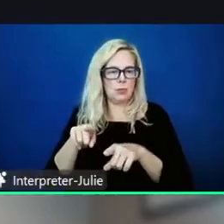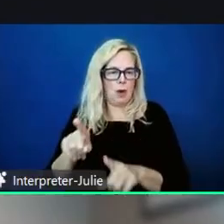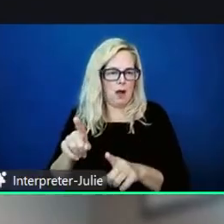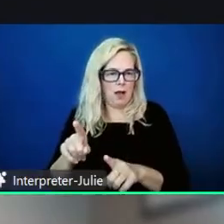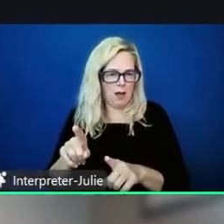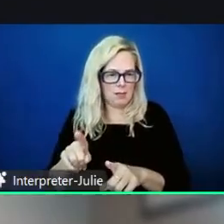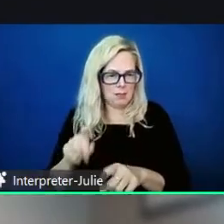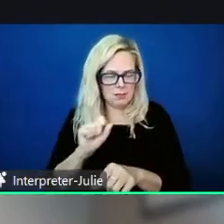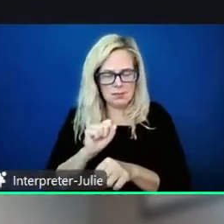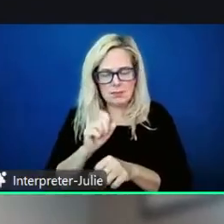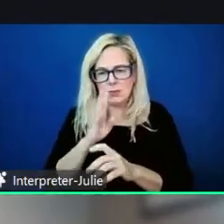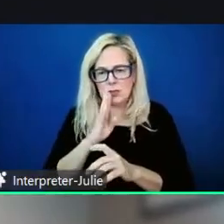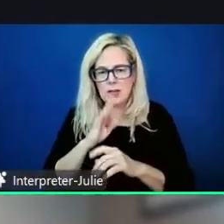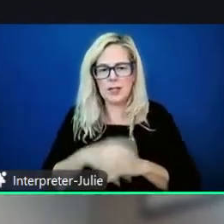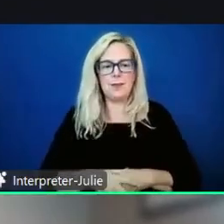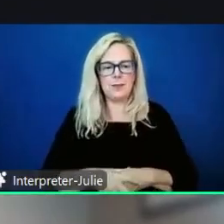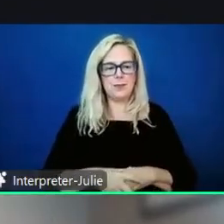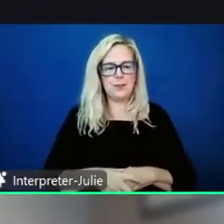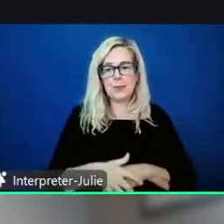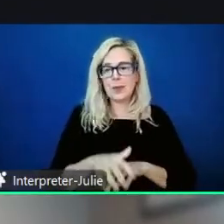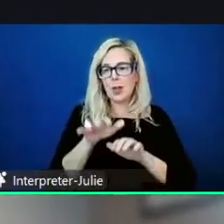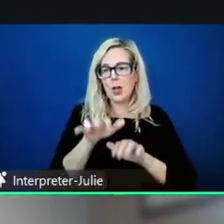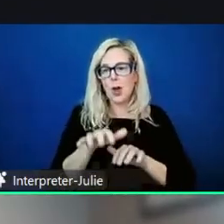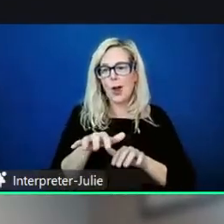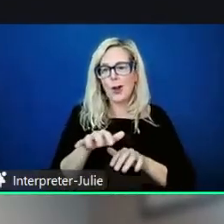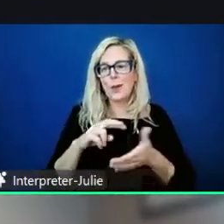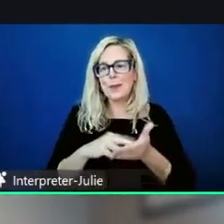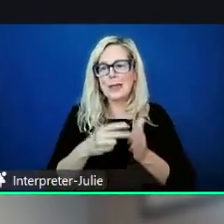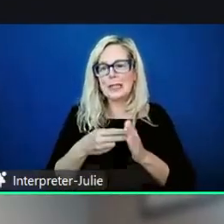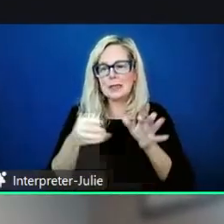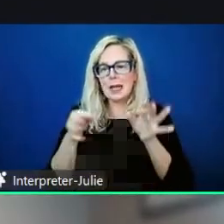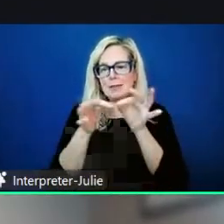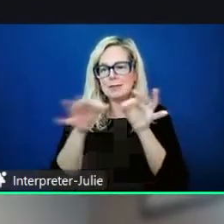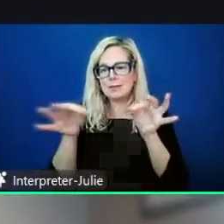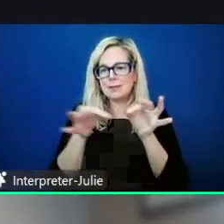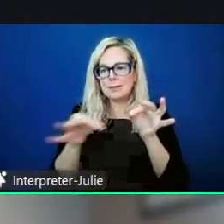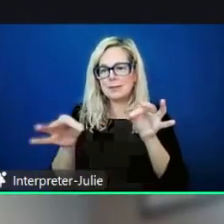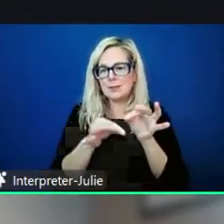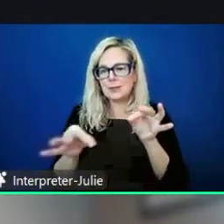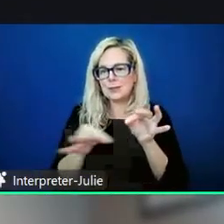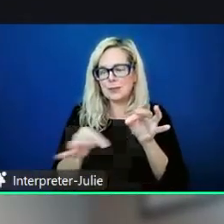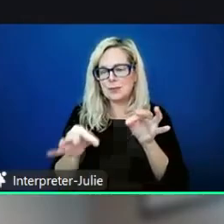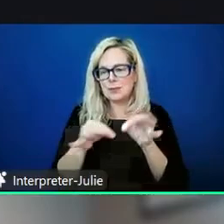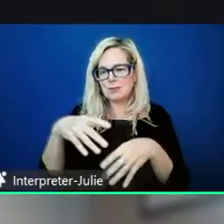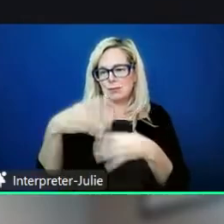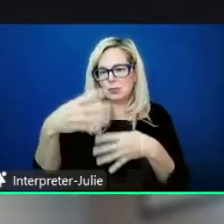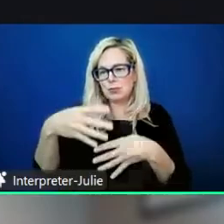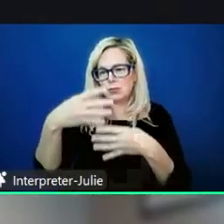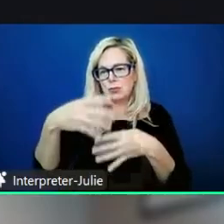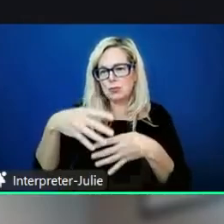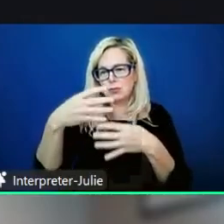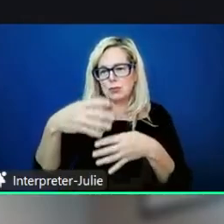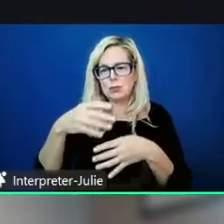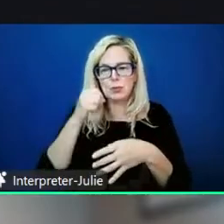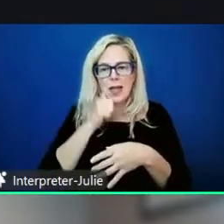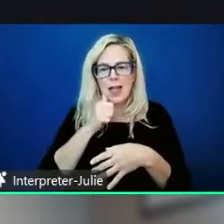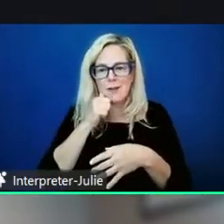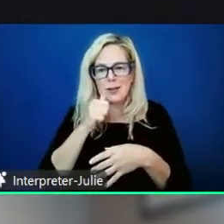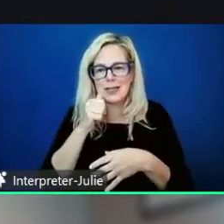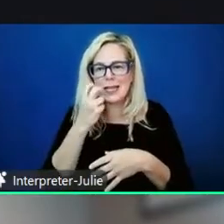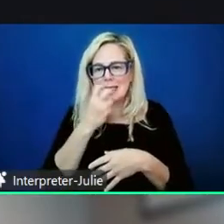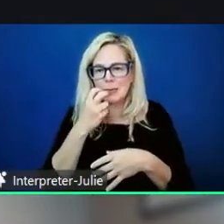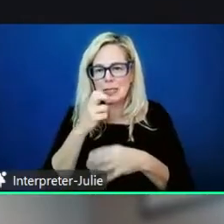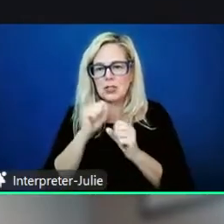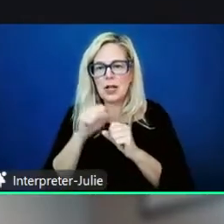CART works, it's essentially subtitles for everyday speech. It captions all words, and if needed, can also caption sounds